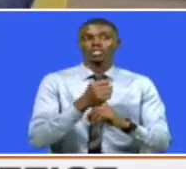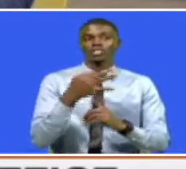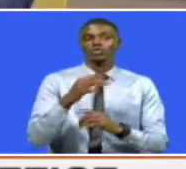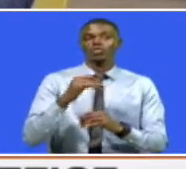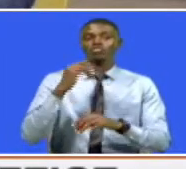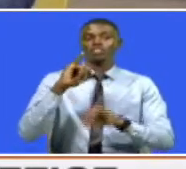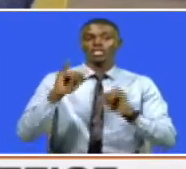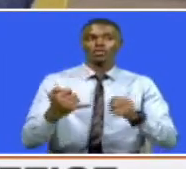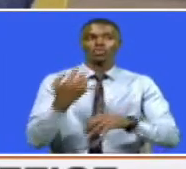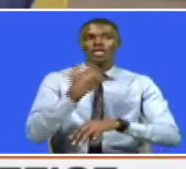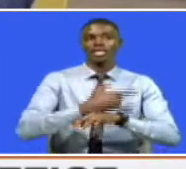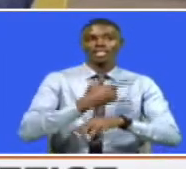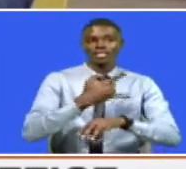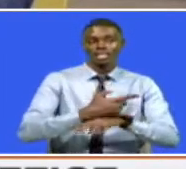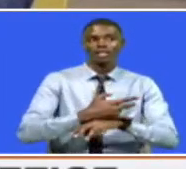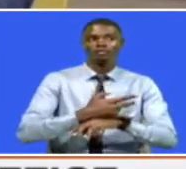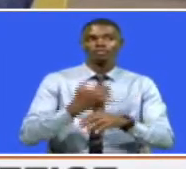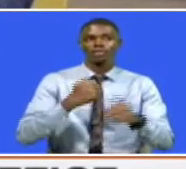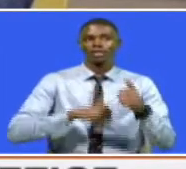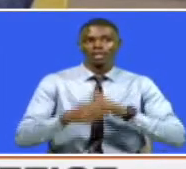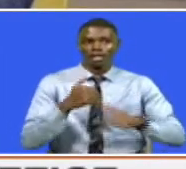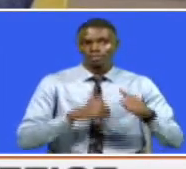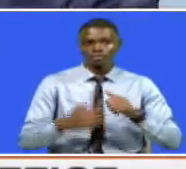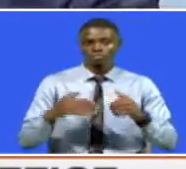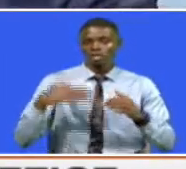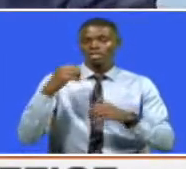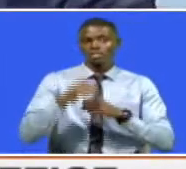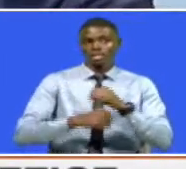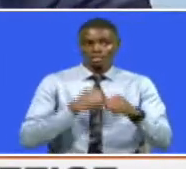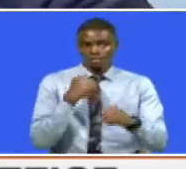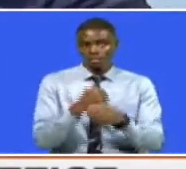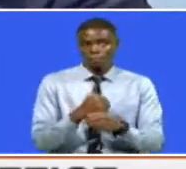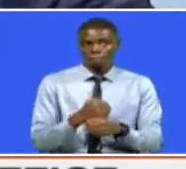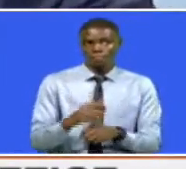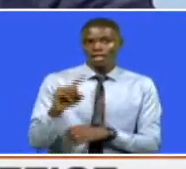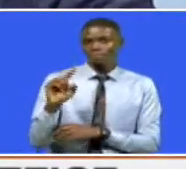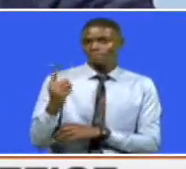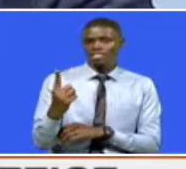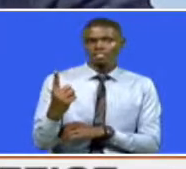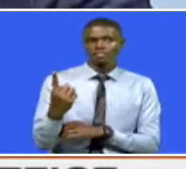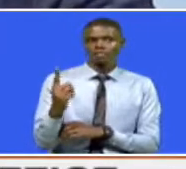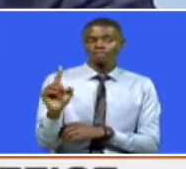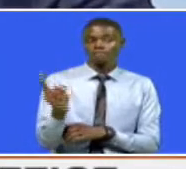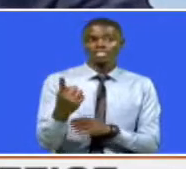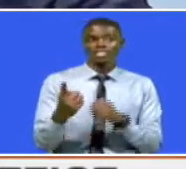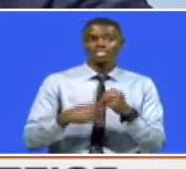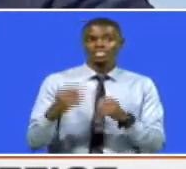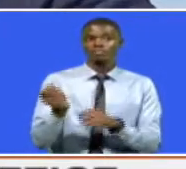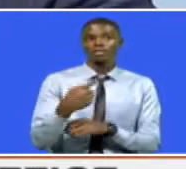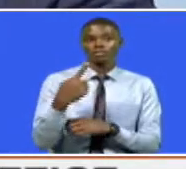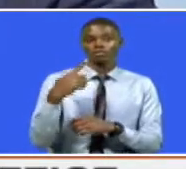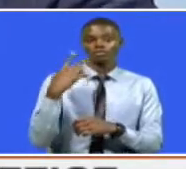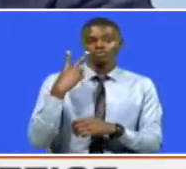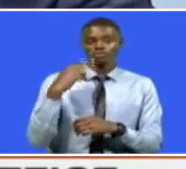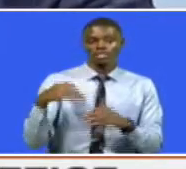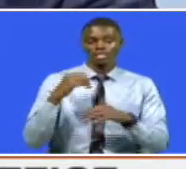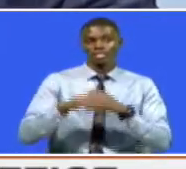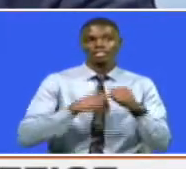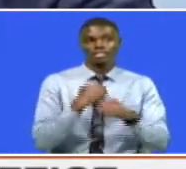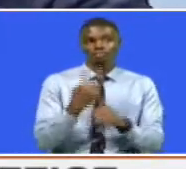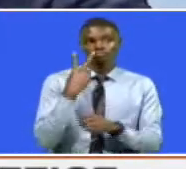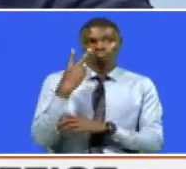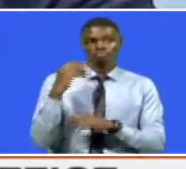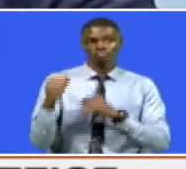Act? We are looking at this happening within the next year. Within the next first 6 months of the next year, we should be able to see